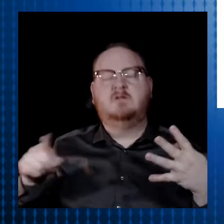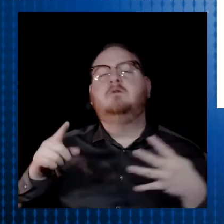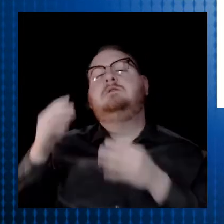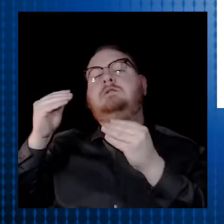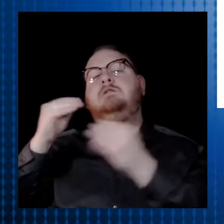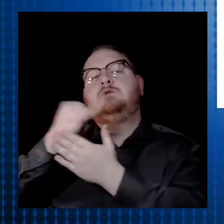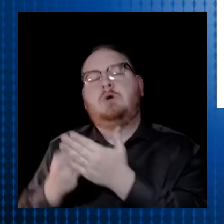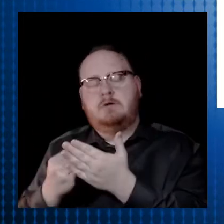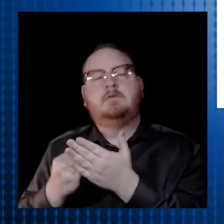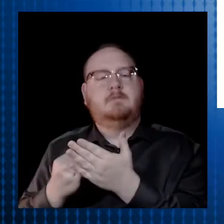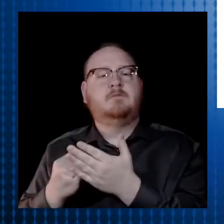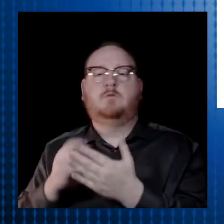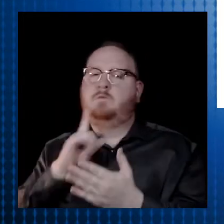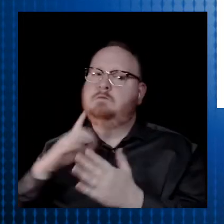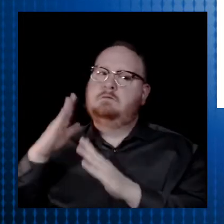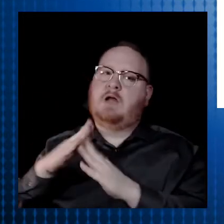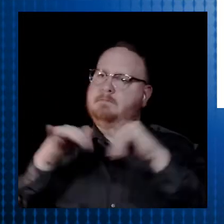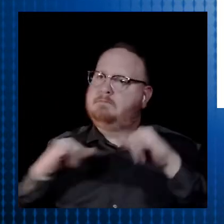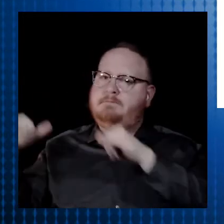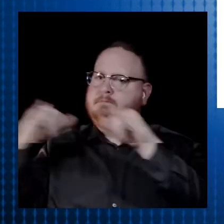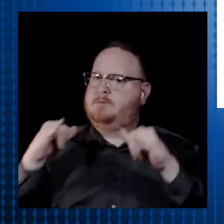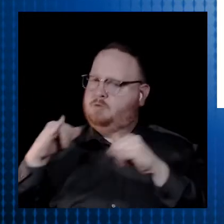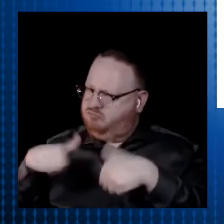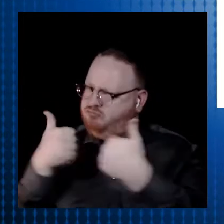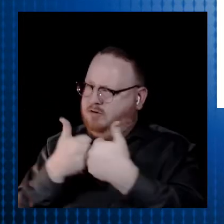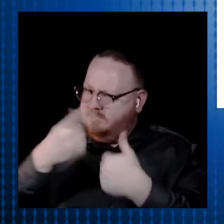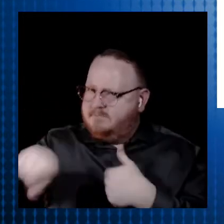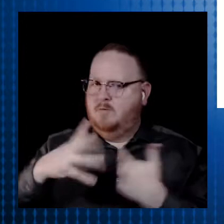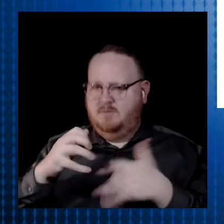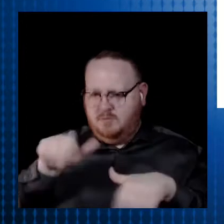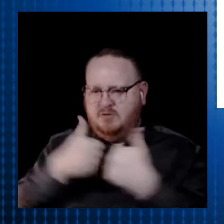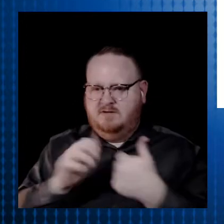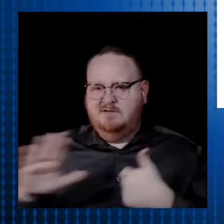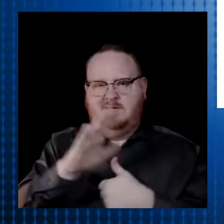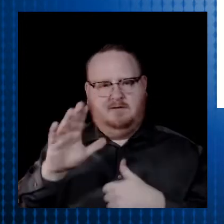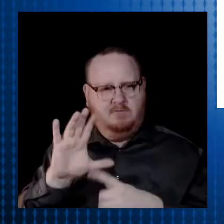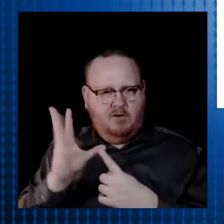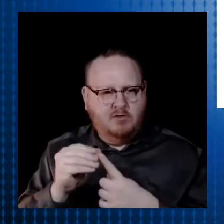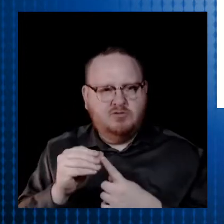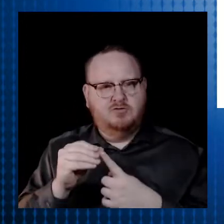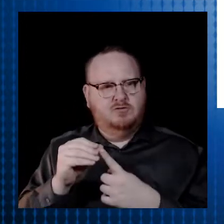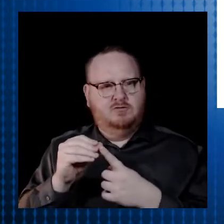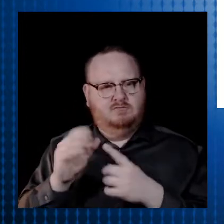standards to challenge students. She encourages students to challenge their creative and cultural boundaries and